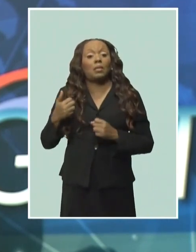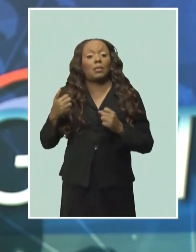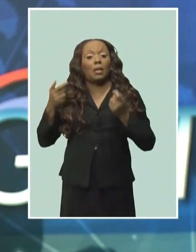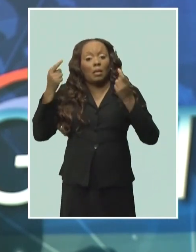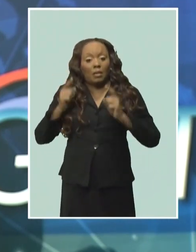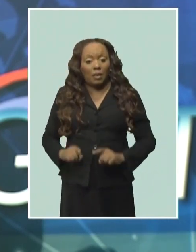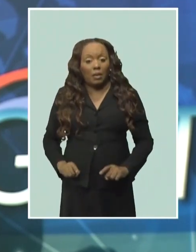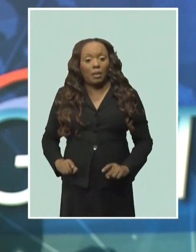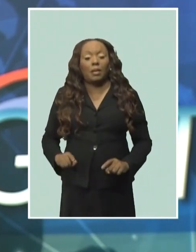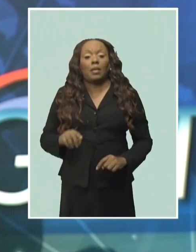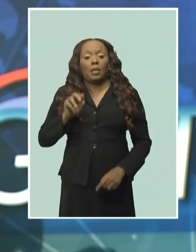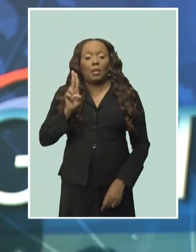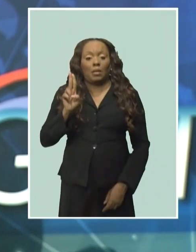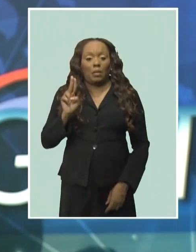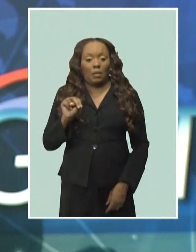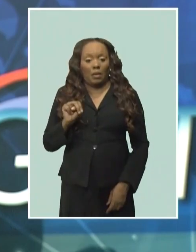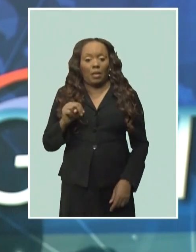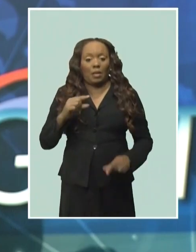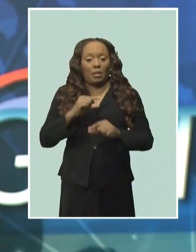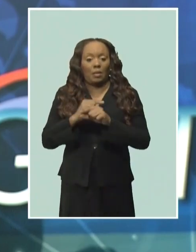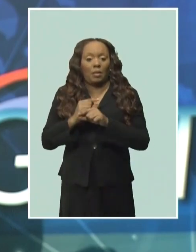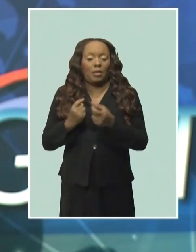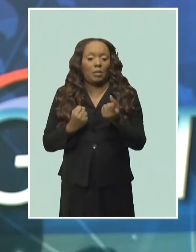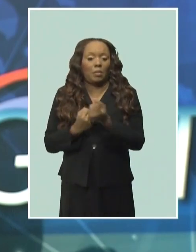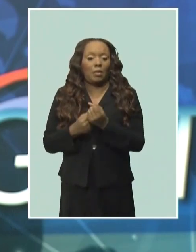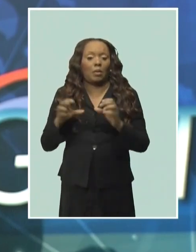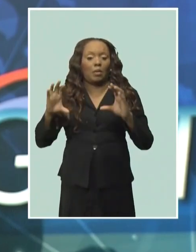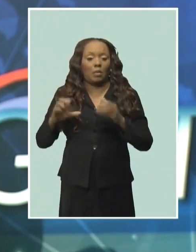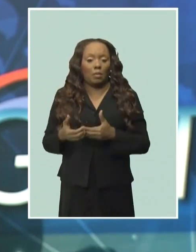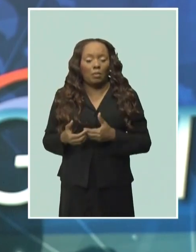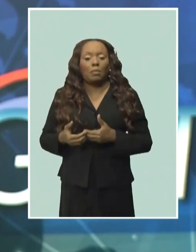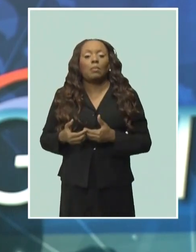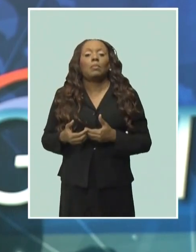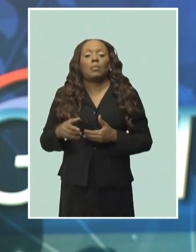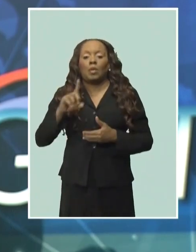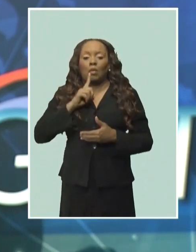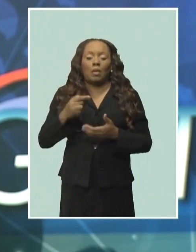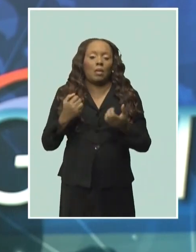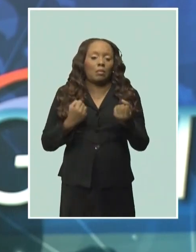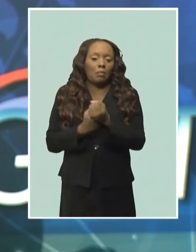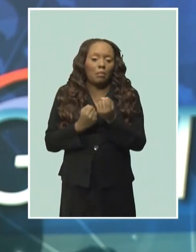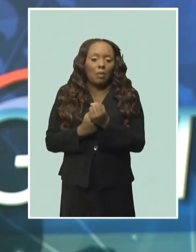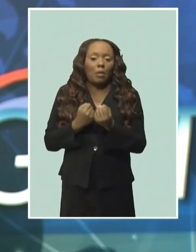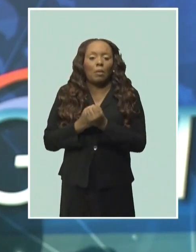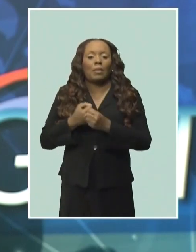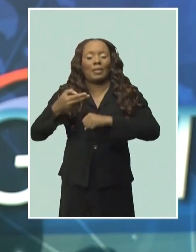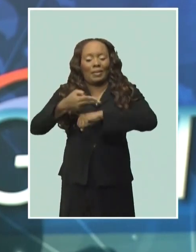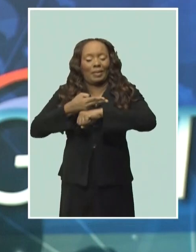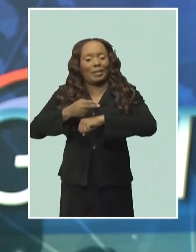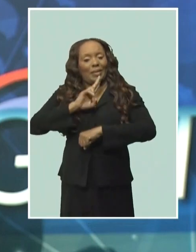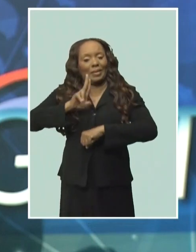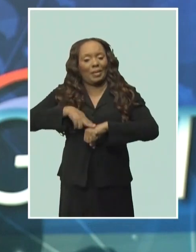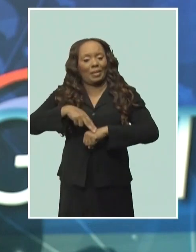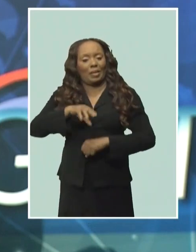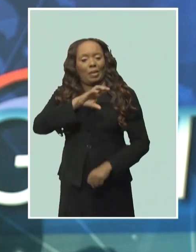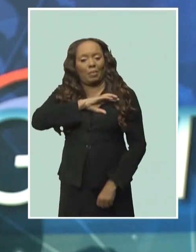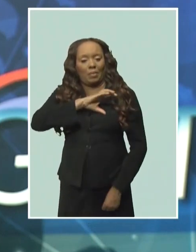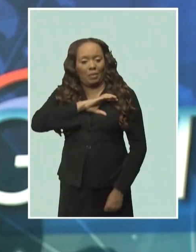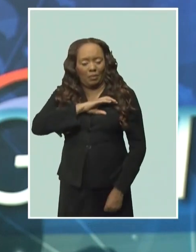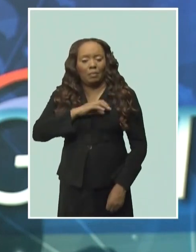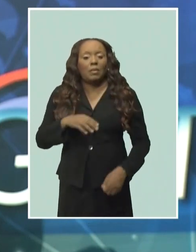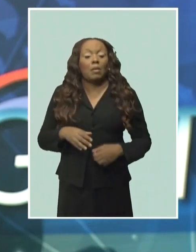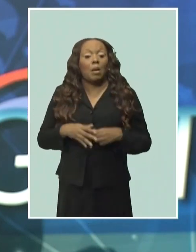UN-authorized multinational security support mission to advance efforts from the Haitian National Police to improve security conditions for